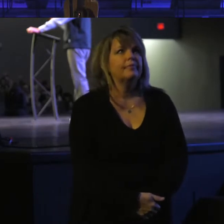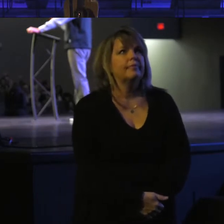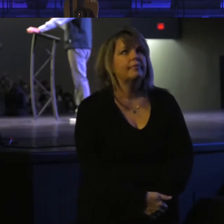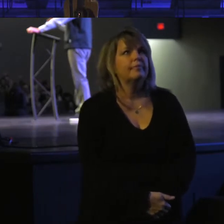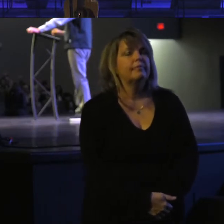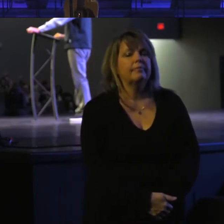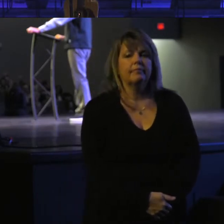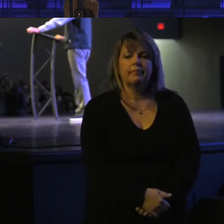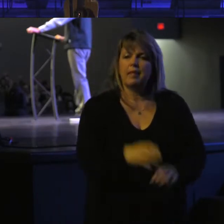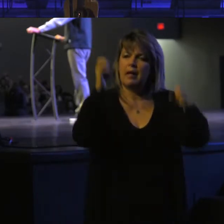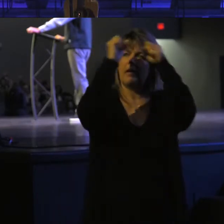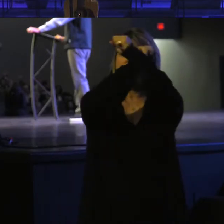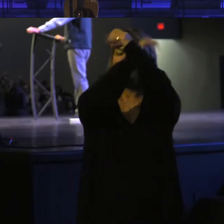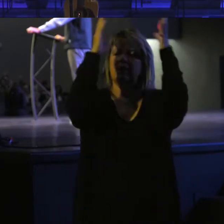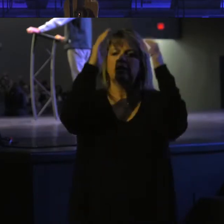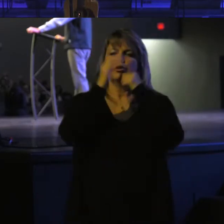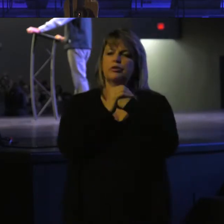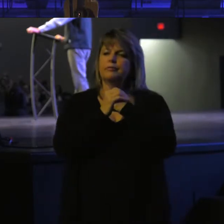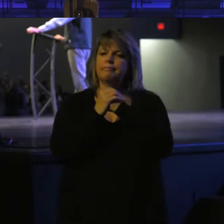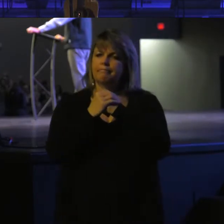The vision reminds us